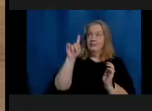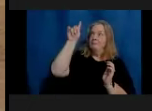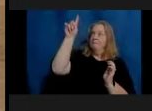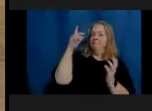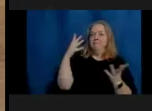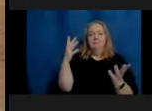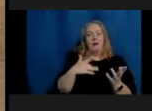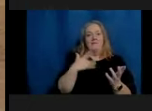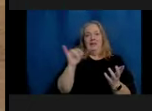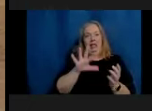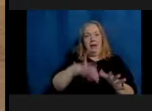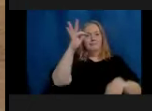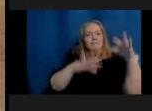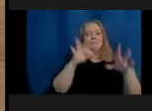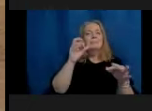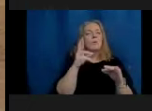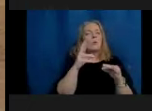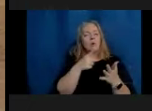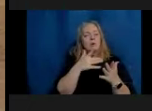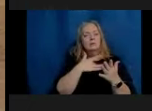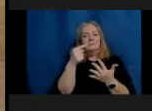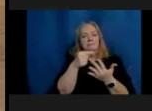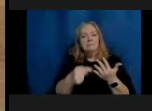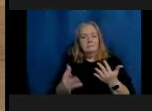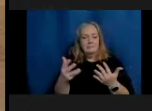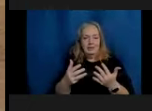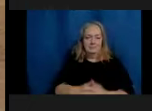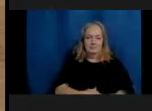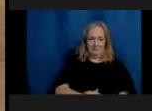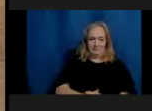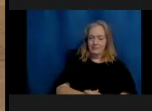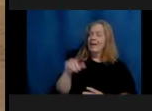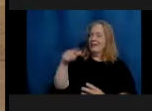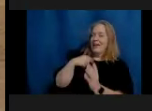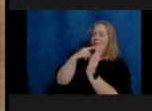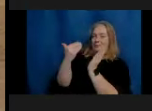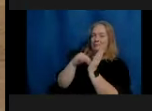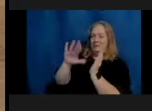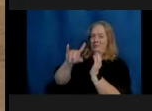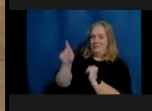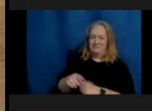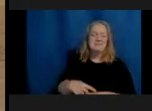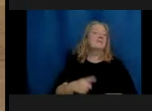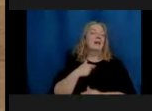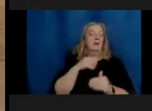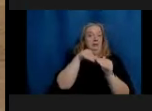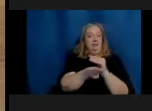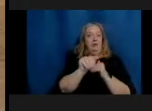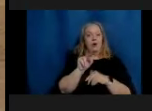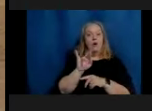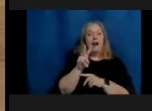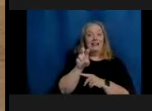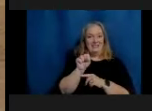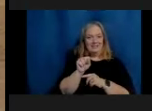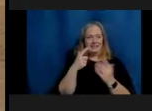of hairs do you follow? For here, just due to the, okay, well, first, let me repeat that. When I'm going into archives, what I'm looking